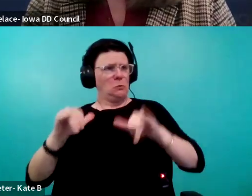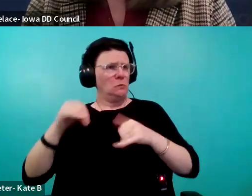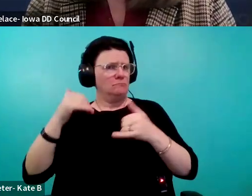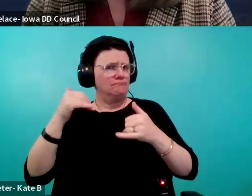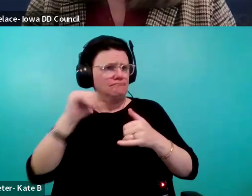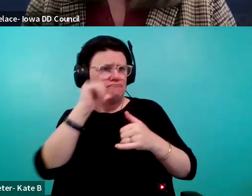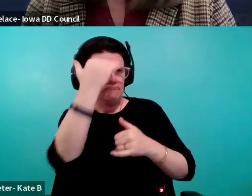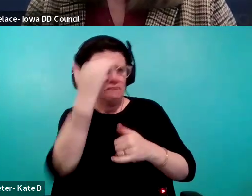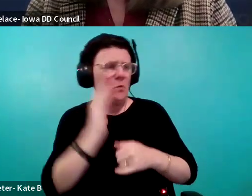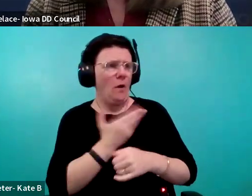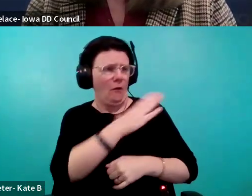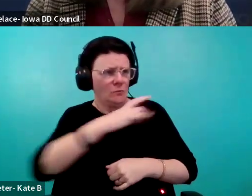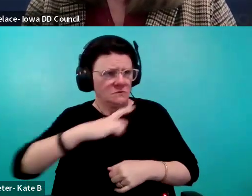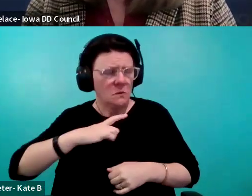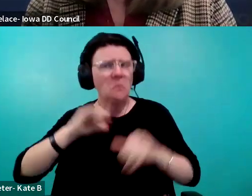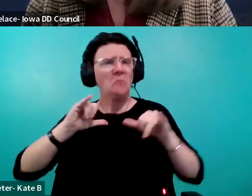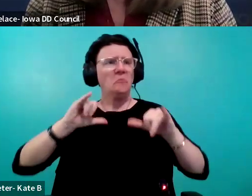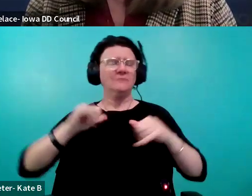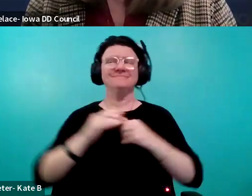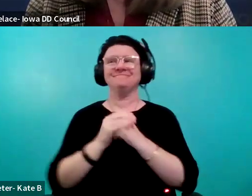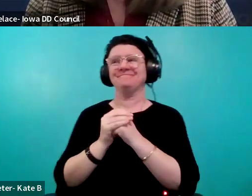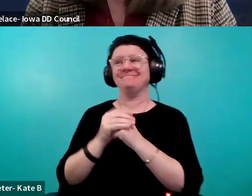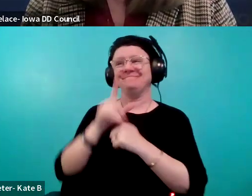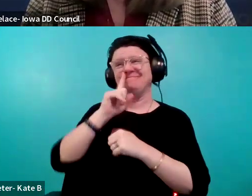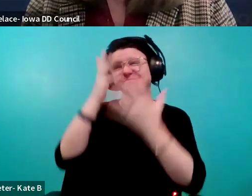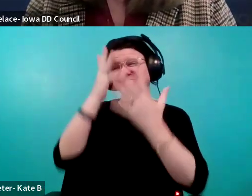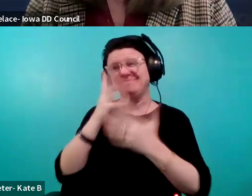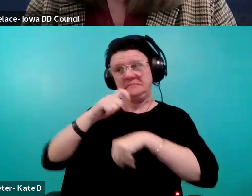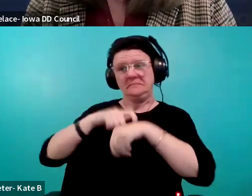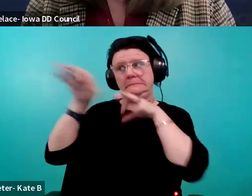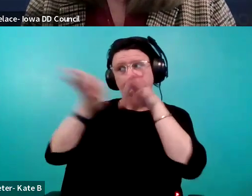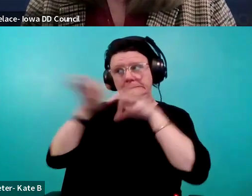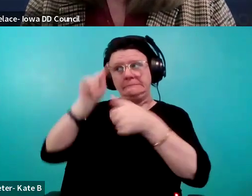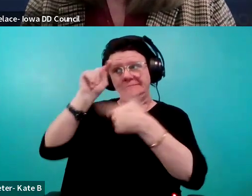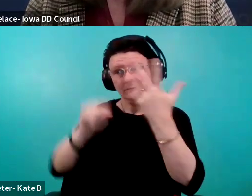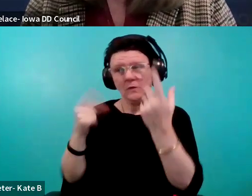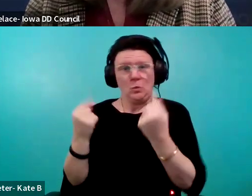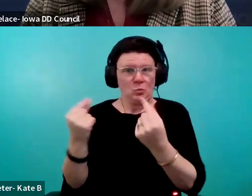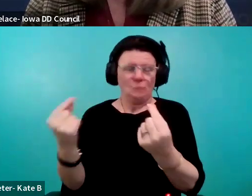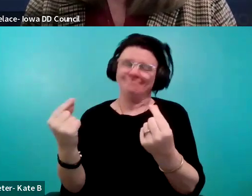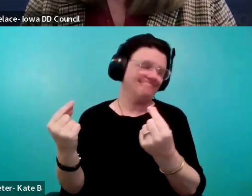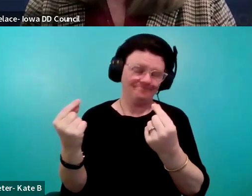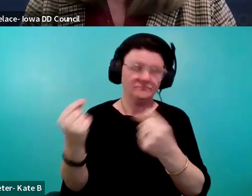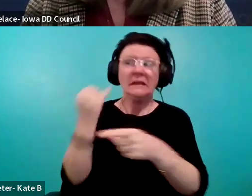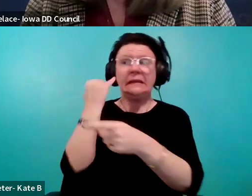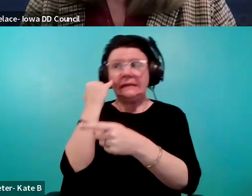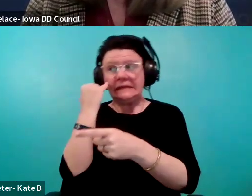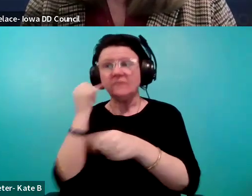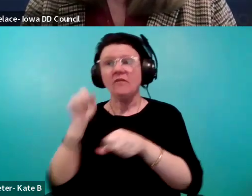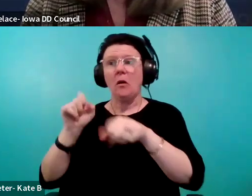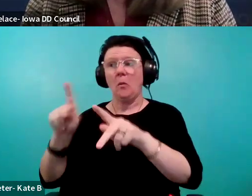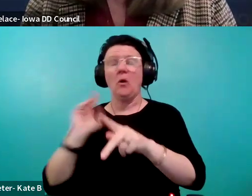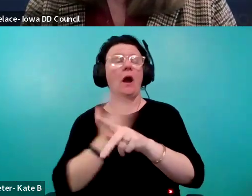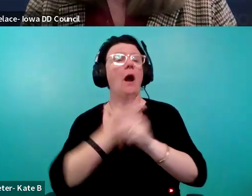with our DD Council. We don't really have time to talk today about all the things that we do, but if you did have a chance to